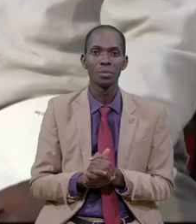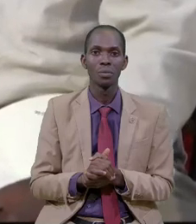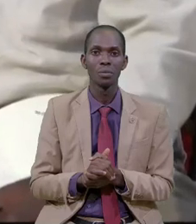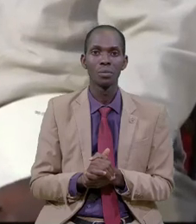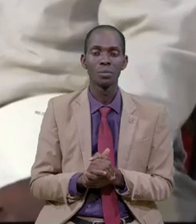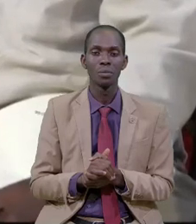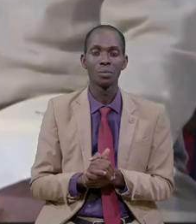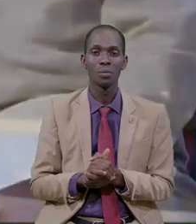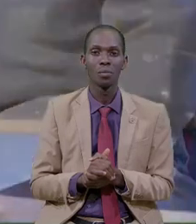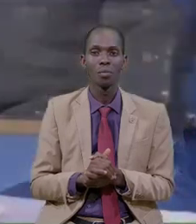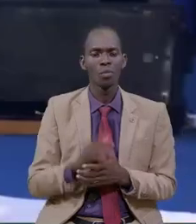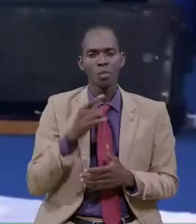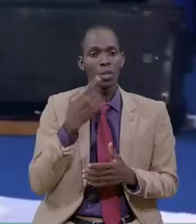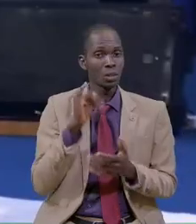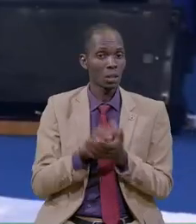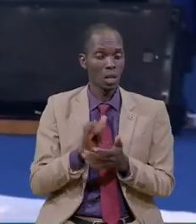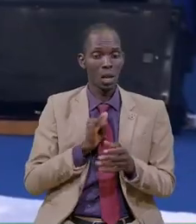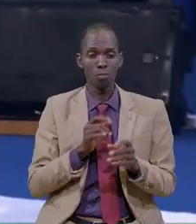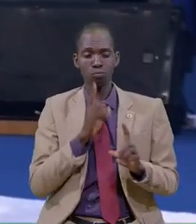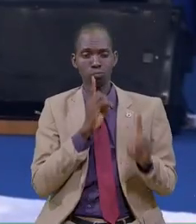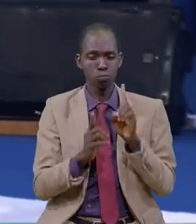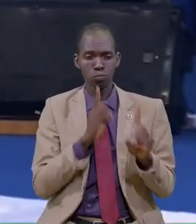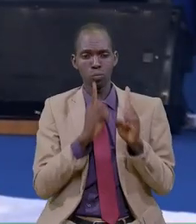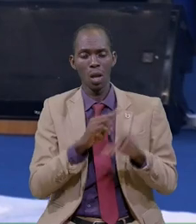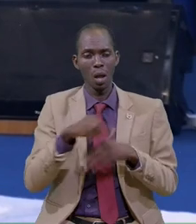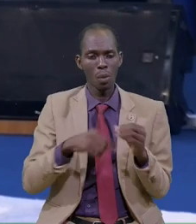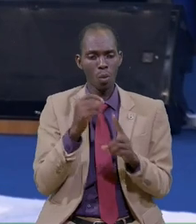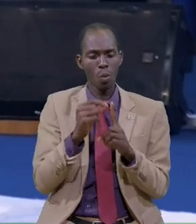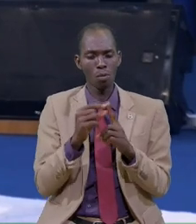You see, I emphasize joined together